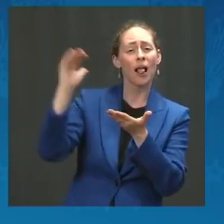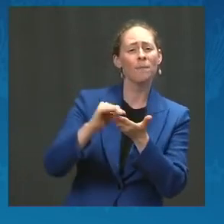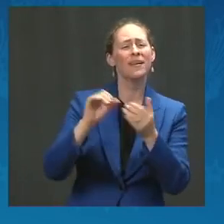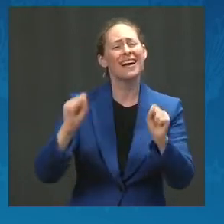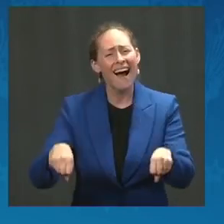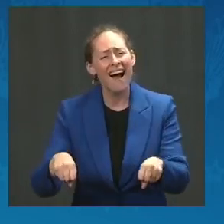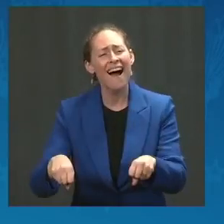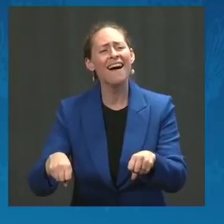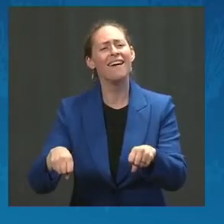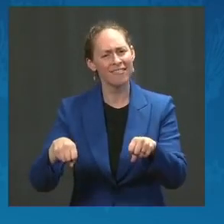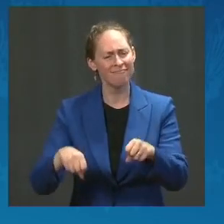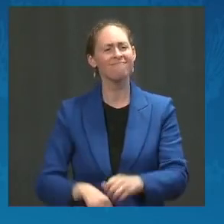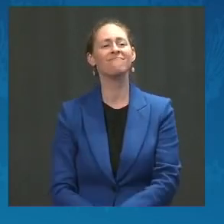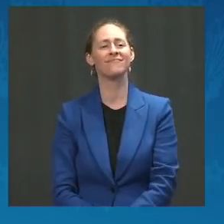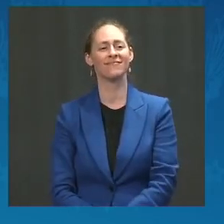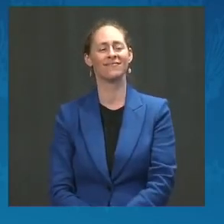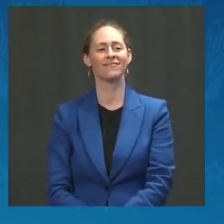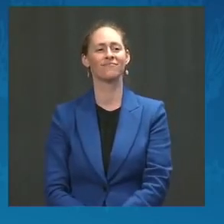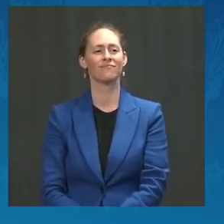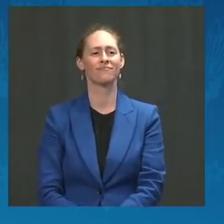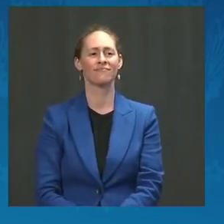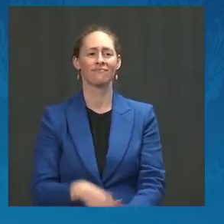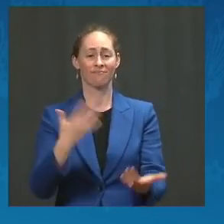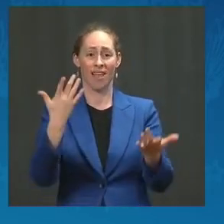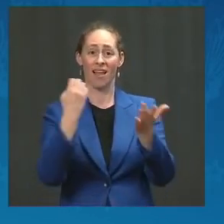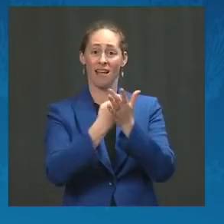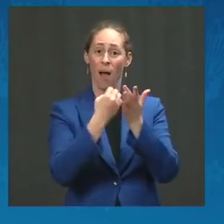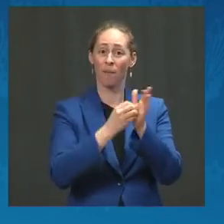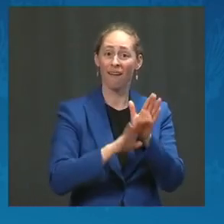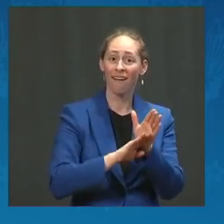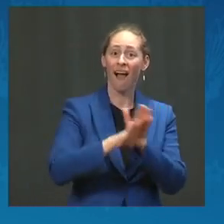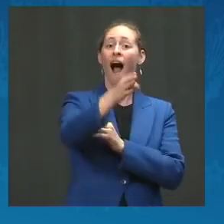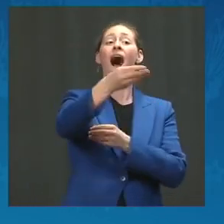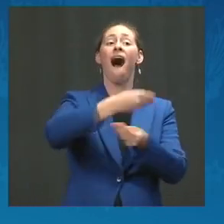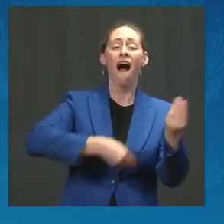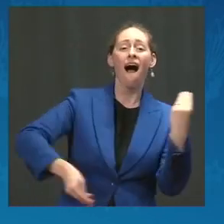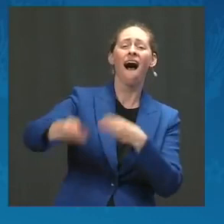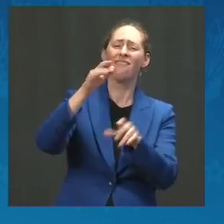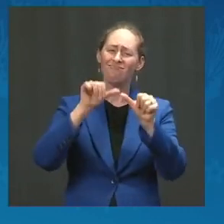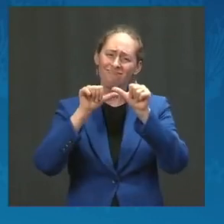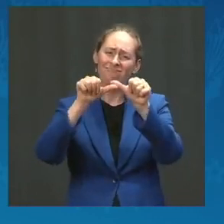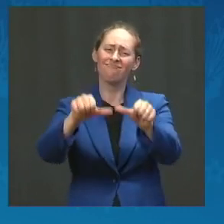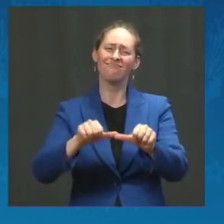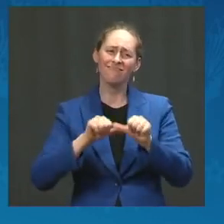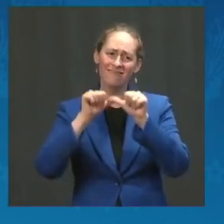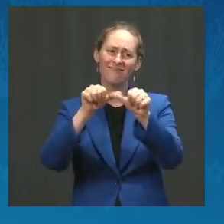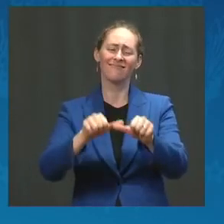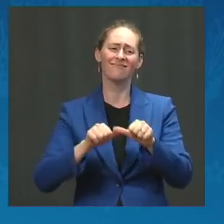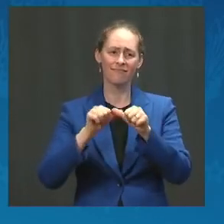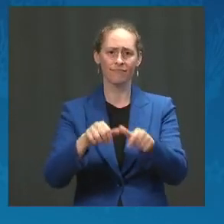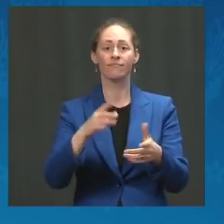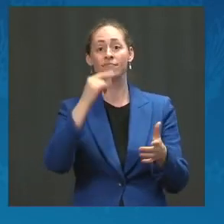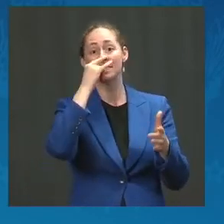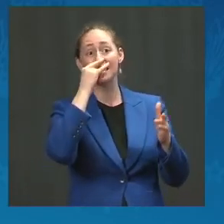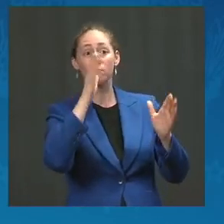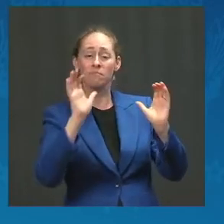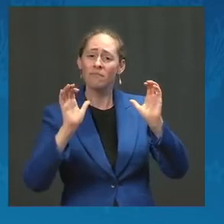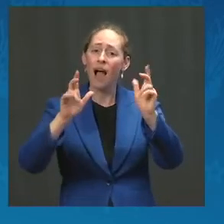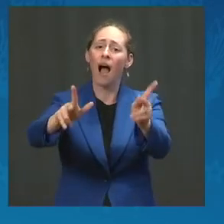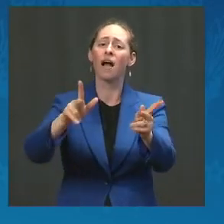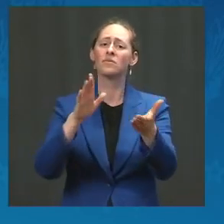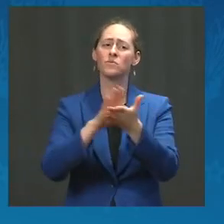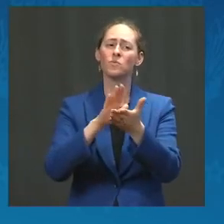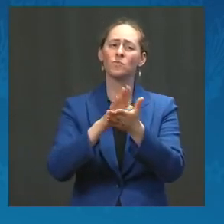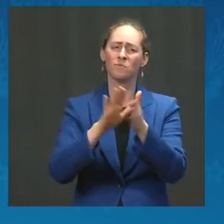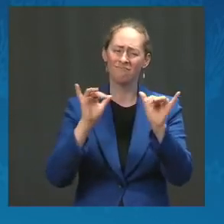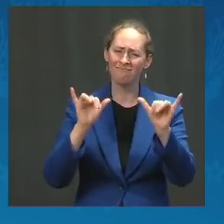We brought our economy back to life and we kept it going. We know we can send our kids back to school. We know we can beat